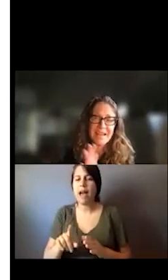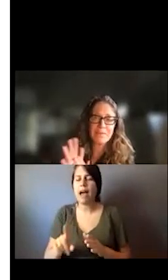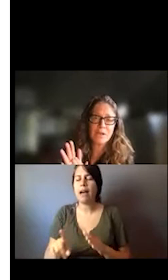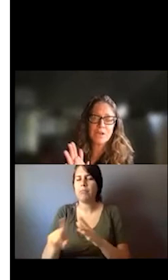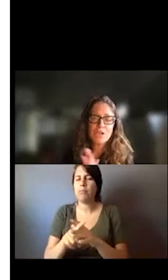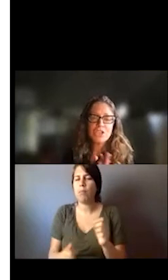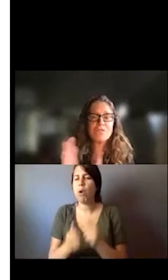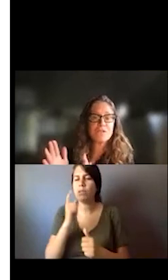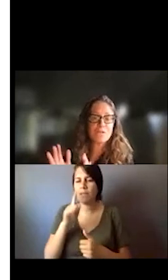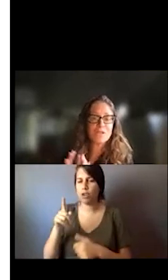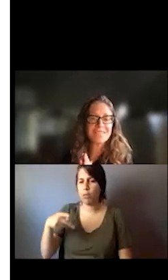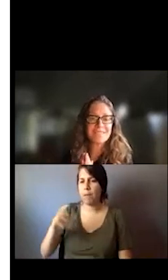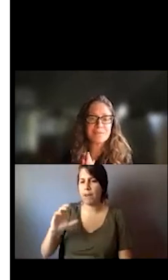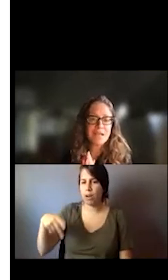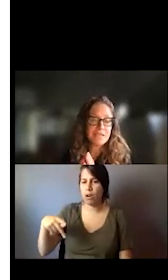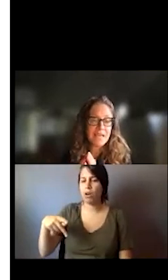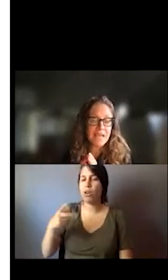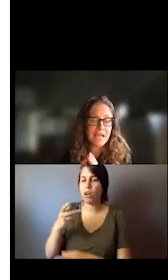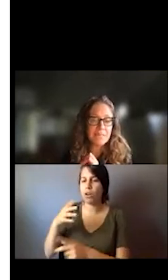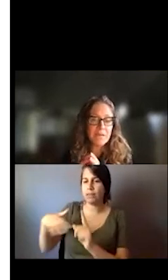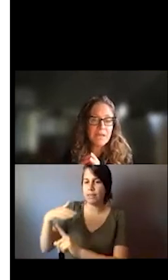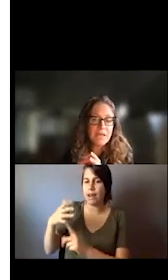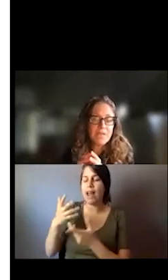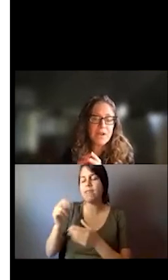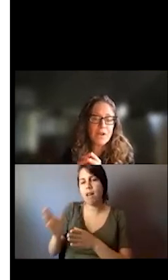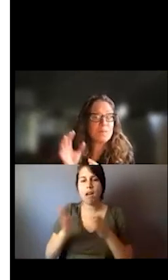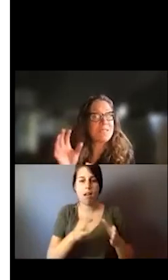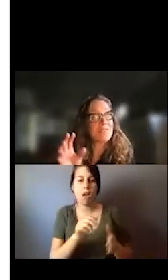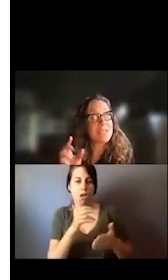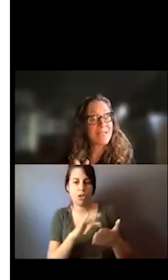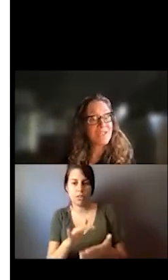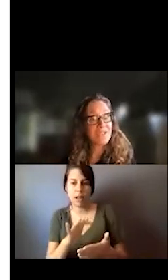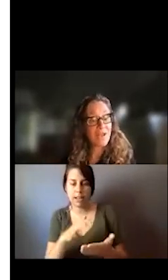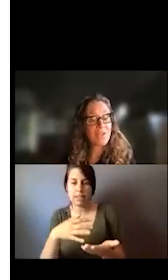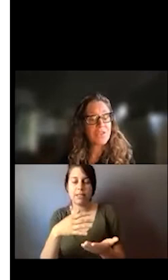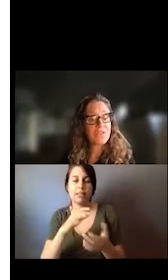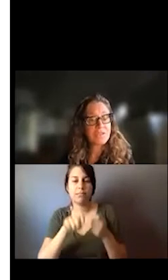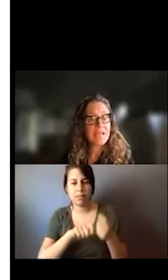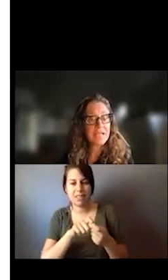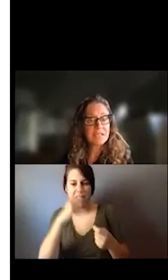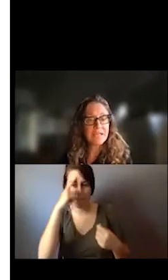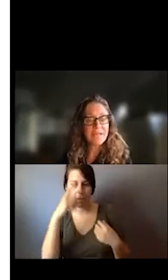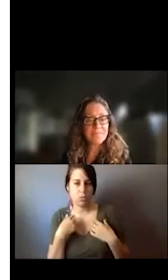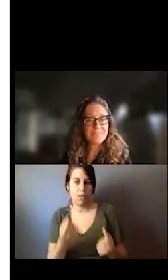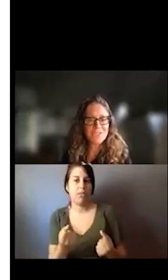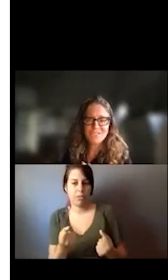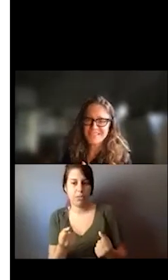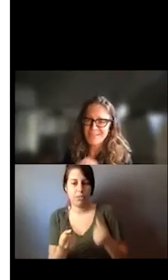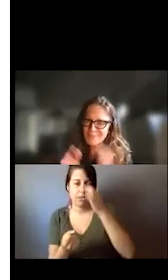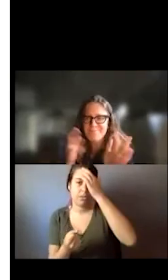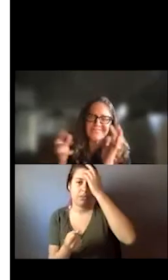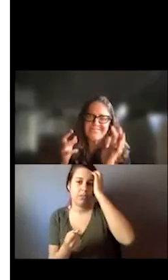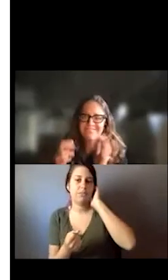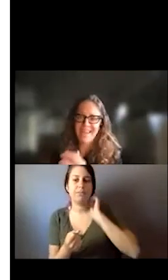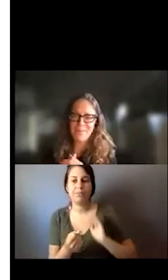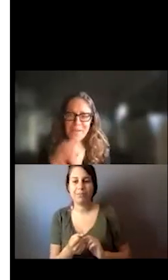care settings, and then I'm going to shift over to some studies that are specific to mental health settings, just